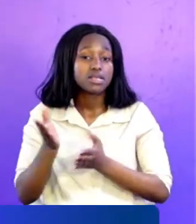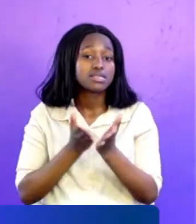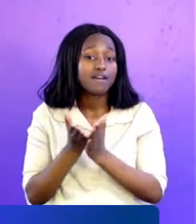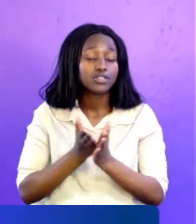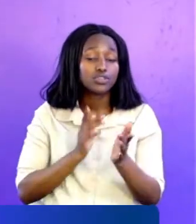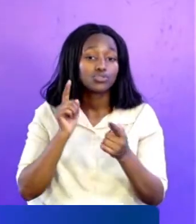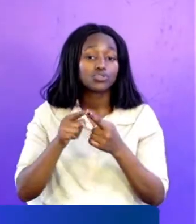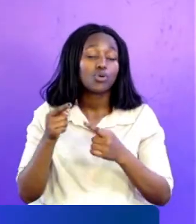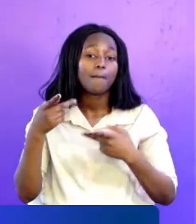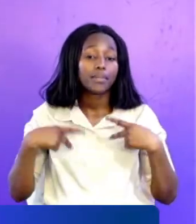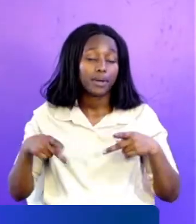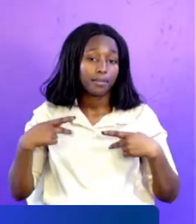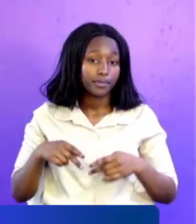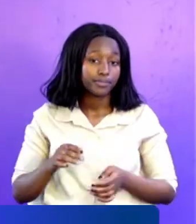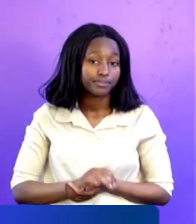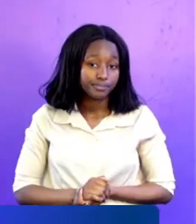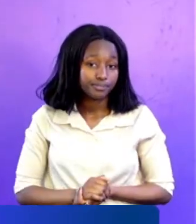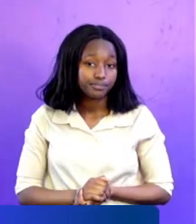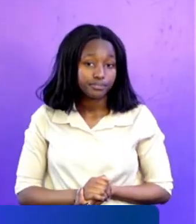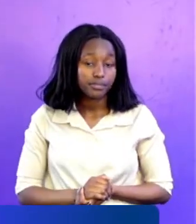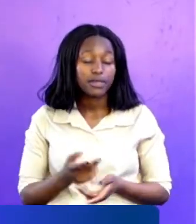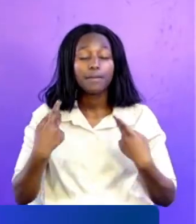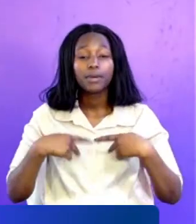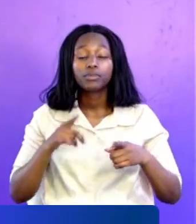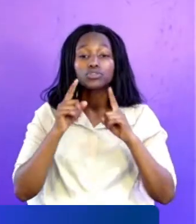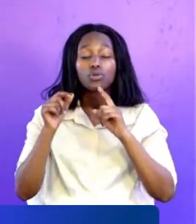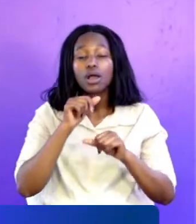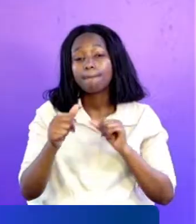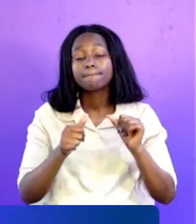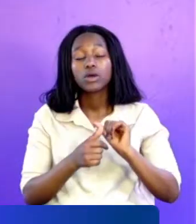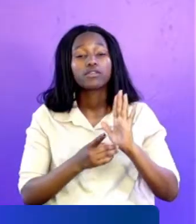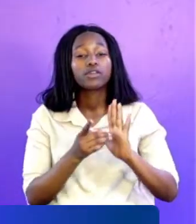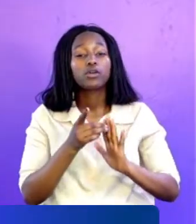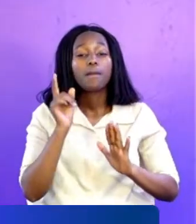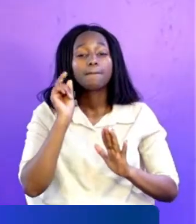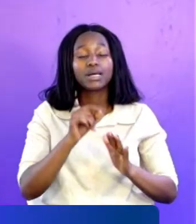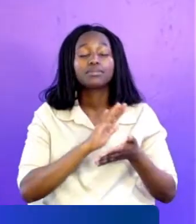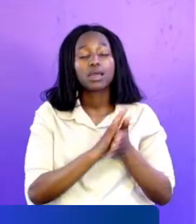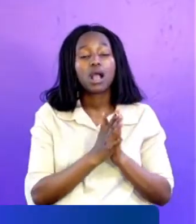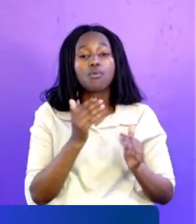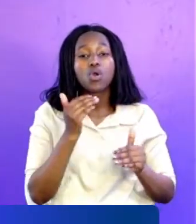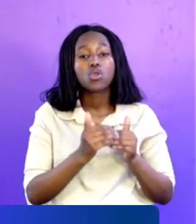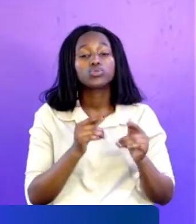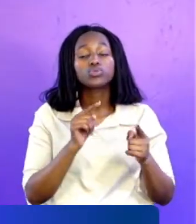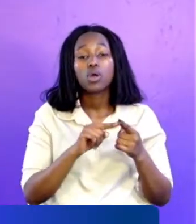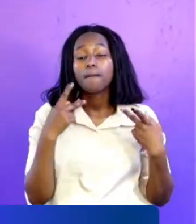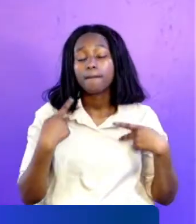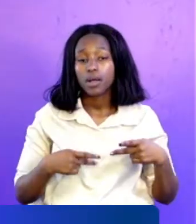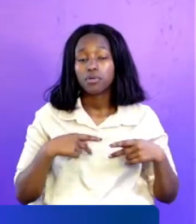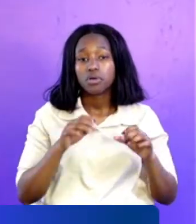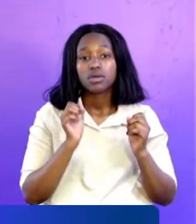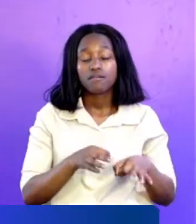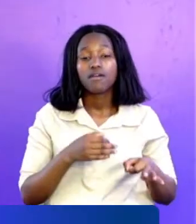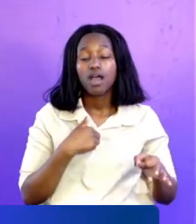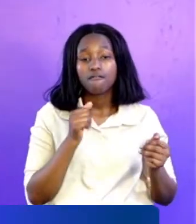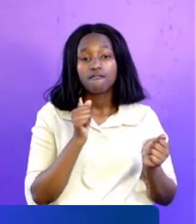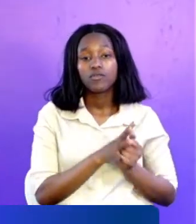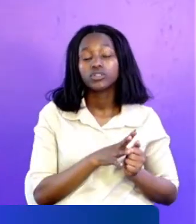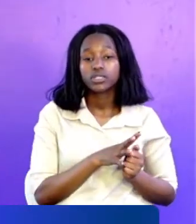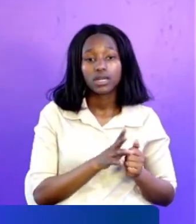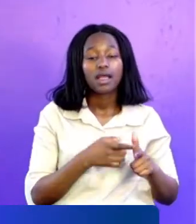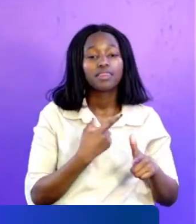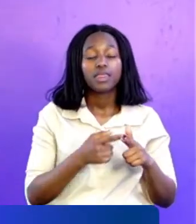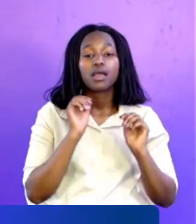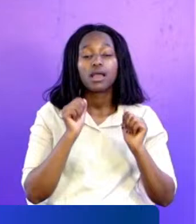In fact, they use these things that development should be closer to the people. That's why they said if you have 14, you won't do